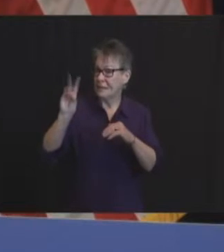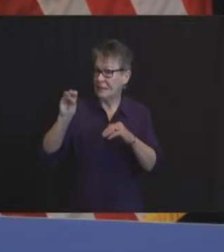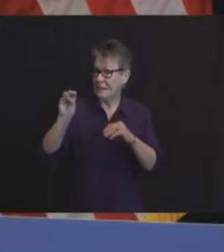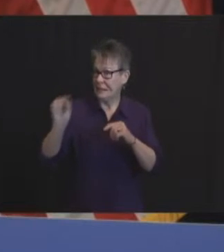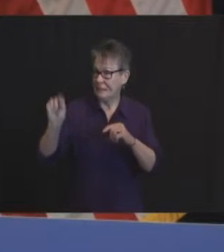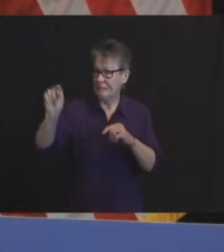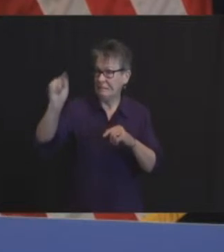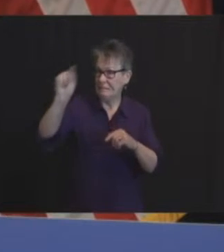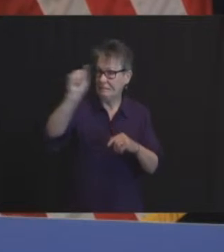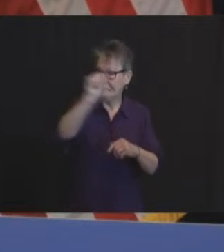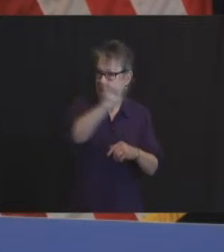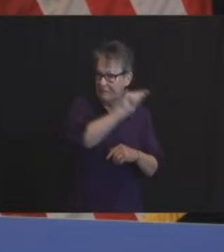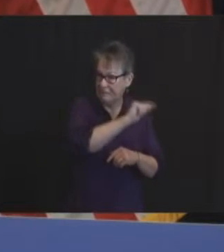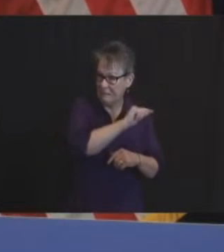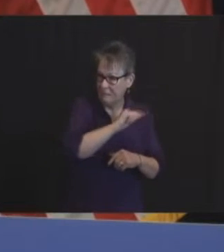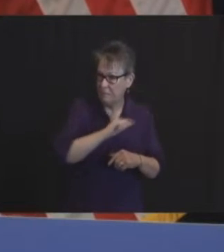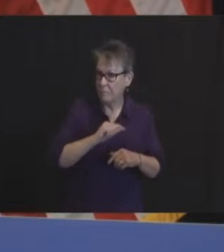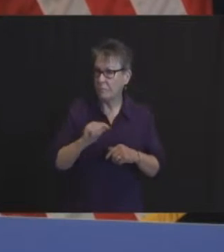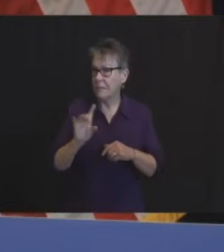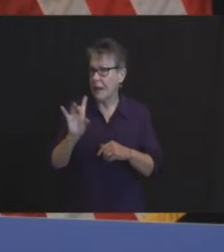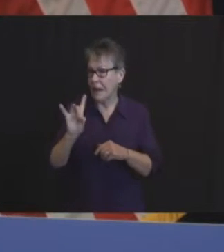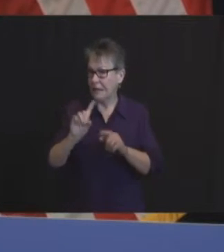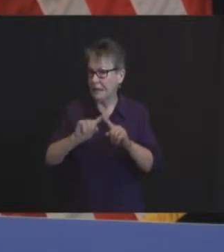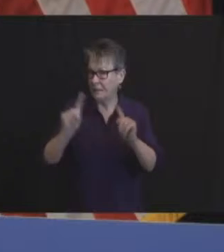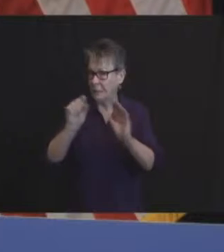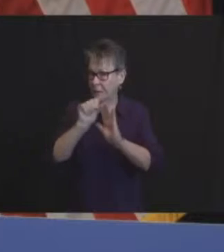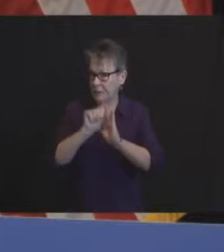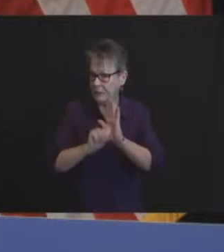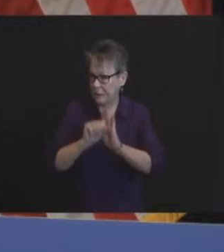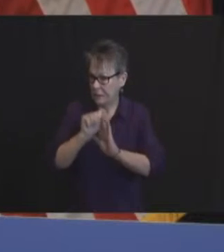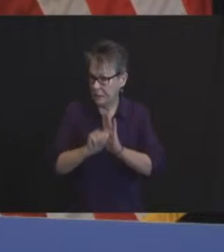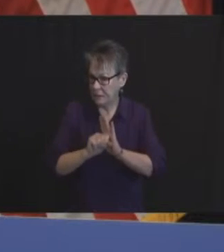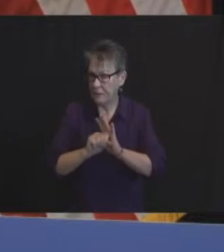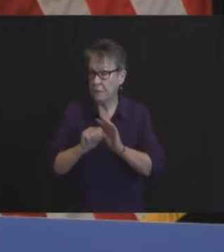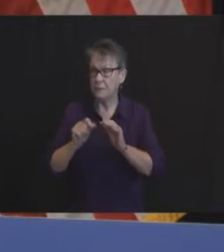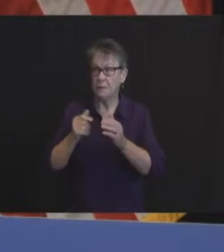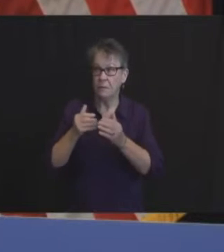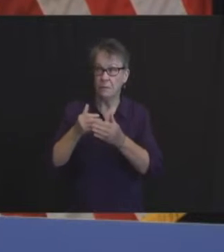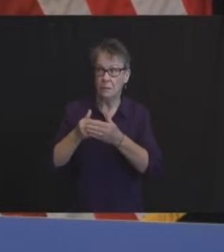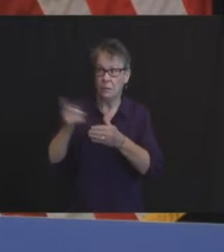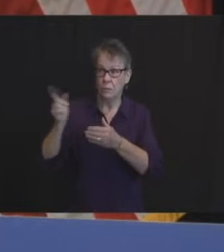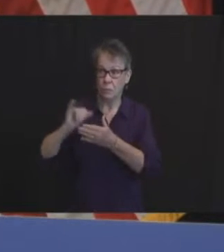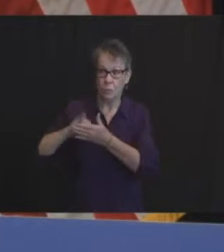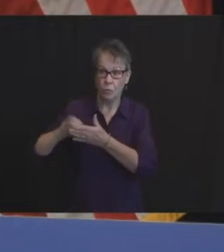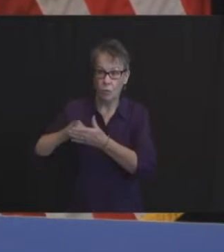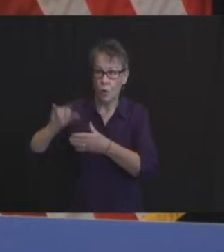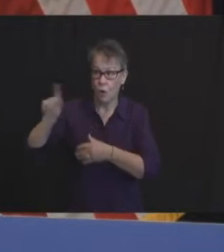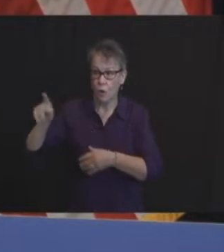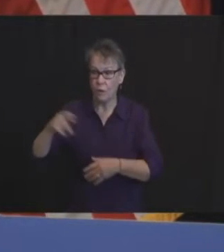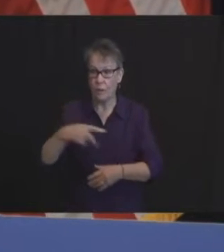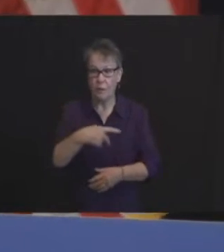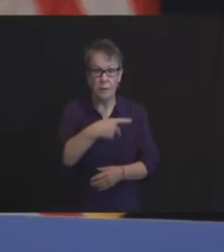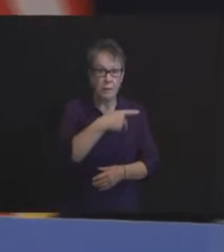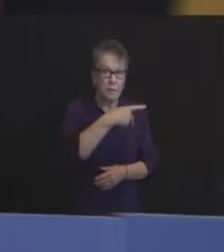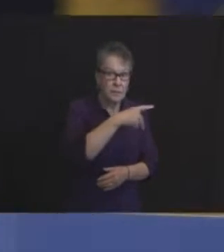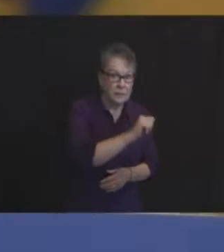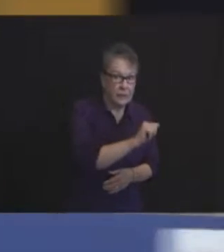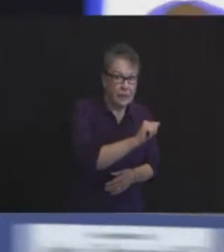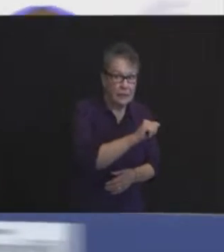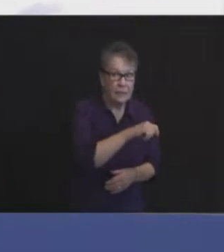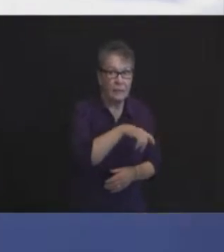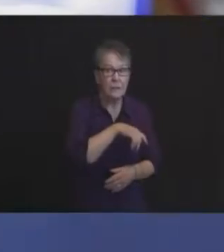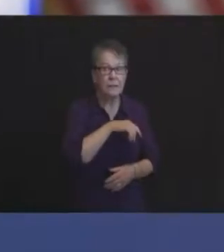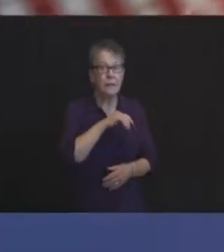So it would not be surprising that eventually this variant is identified here as well. In fact, I'm the